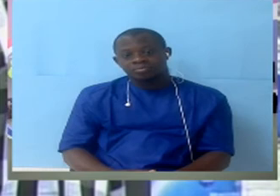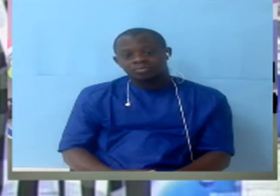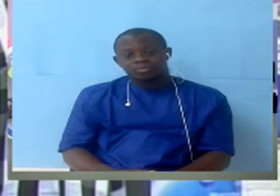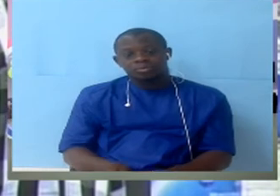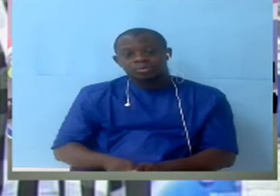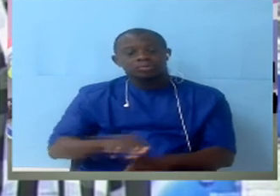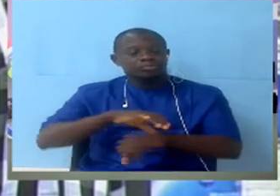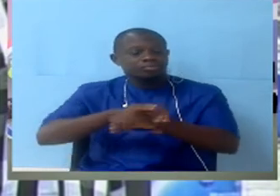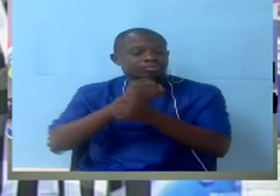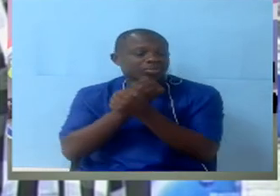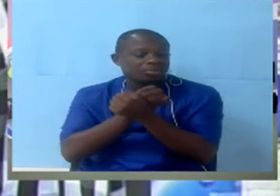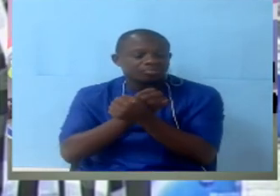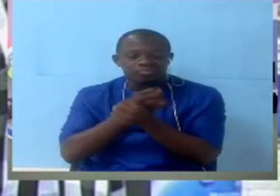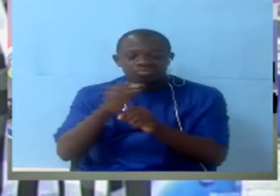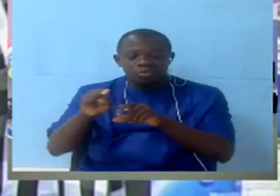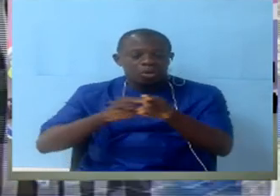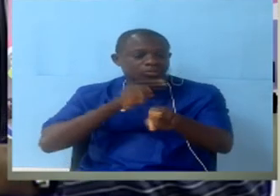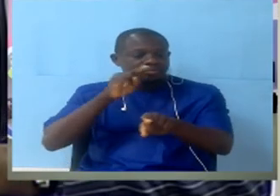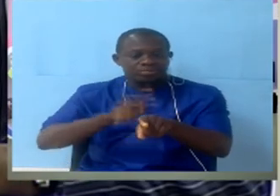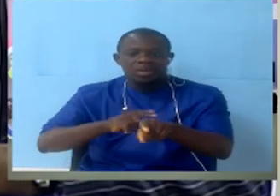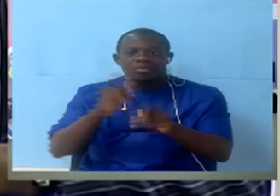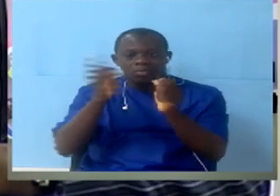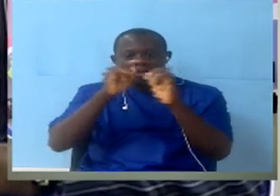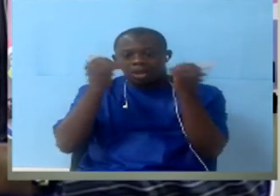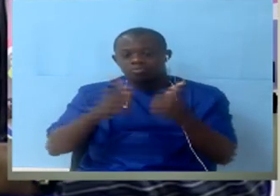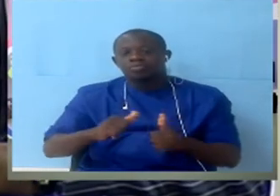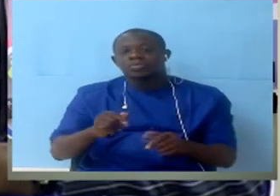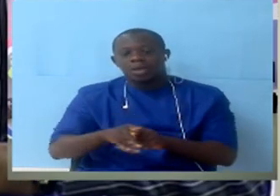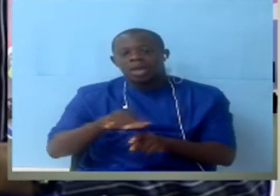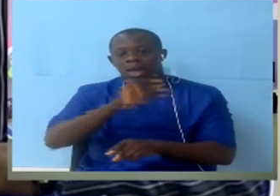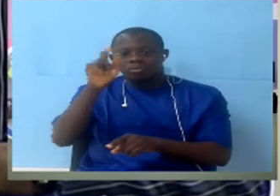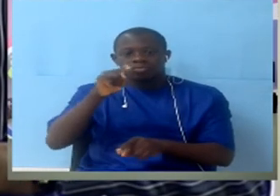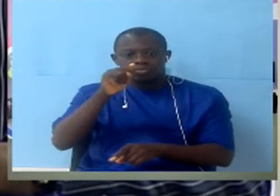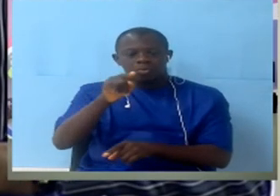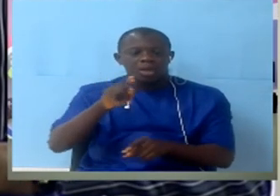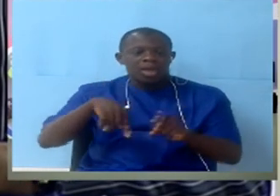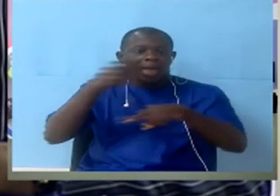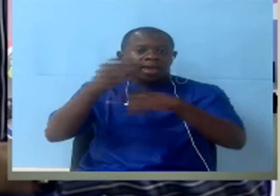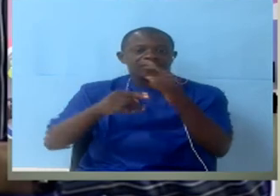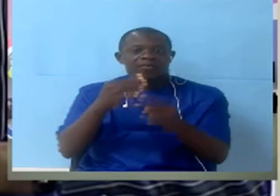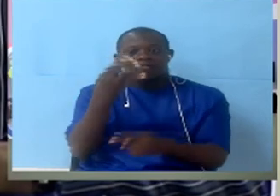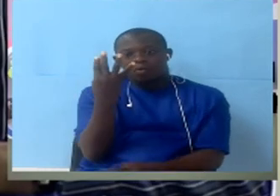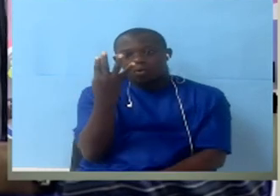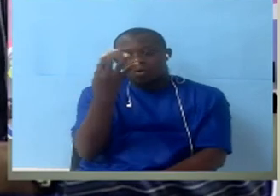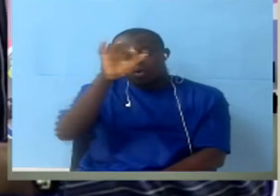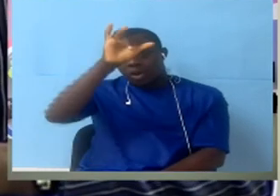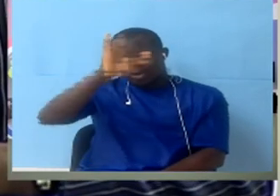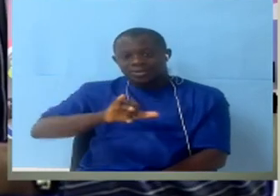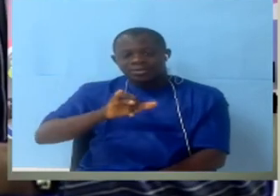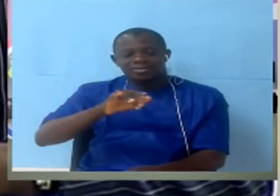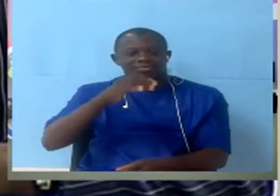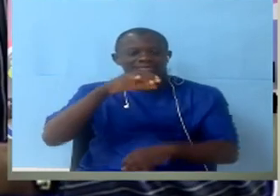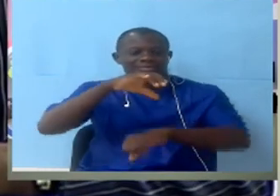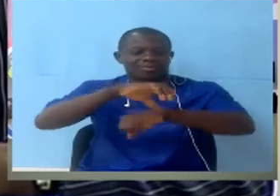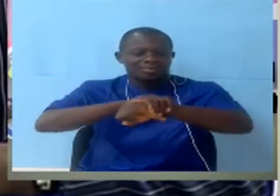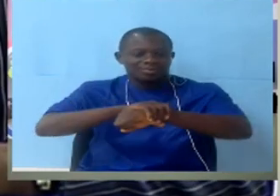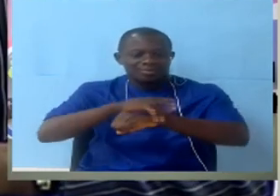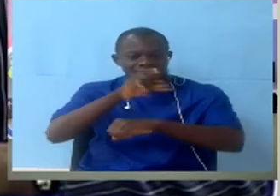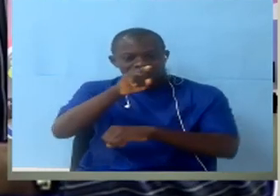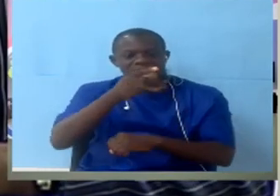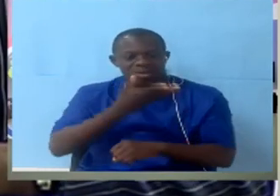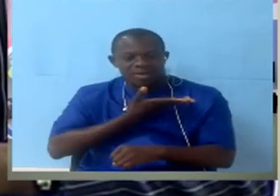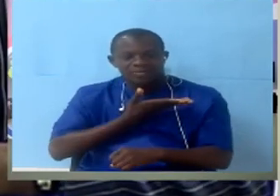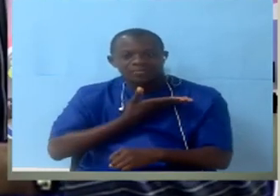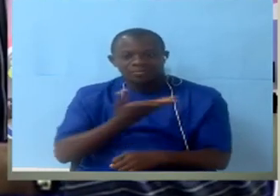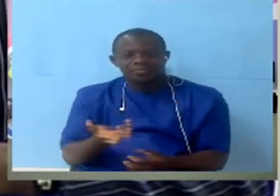They were detained there for a long time. And you after 4 years you are apprehended. And with